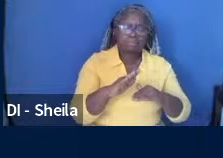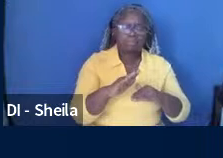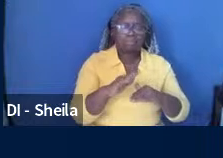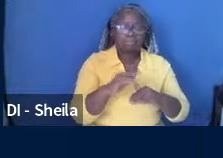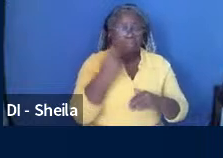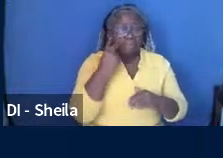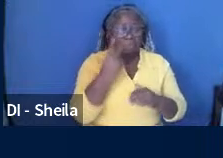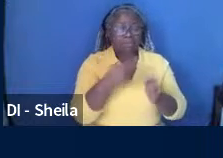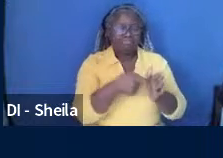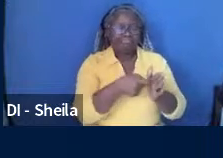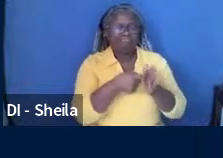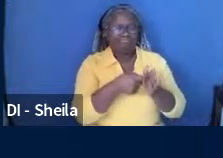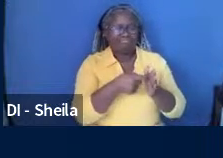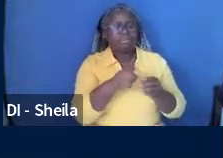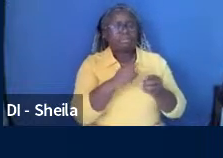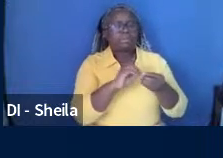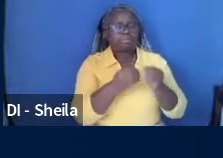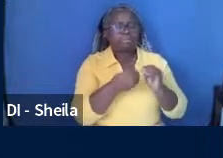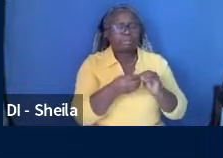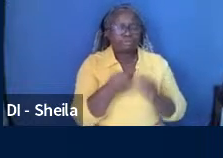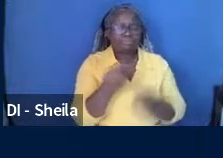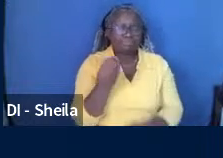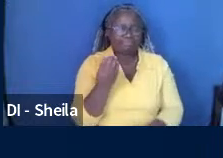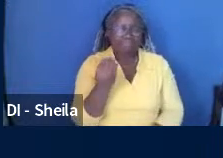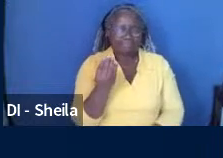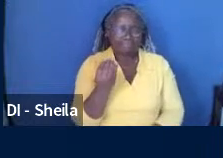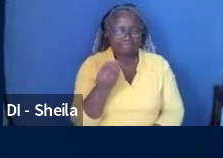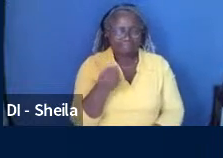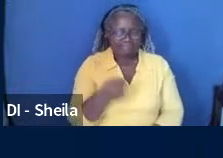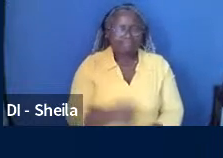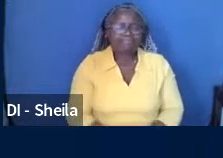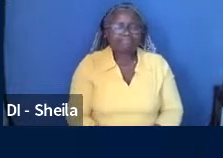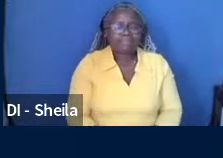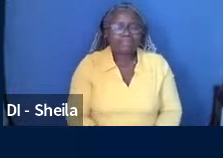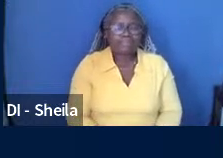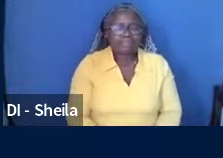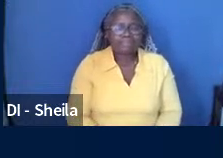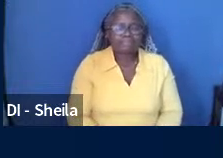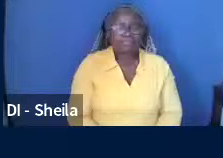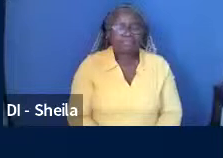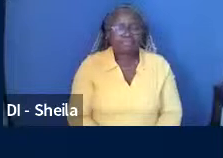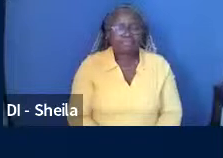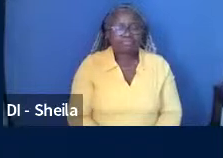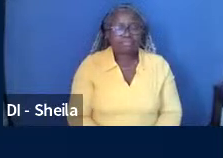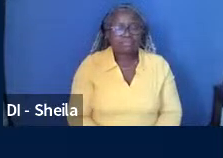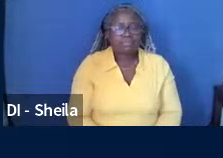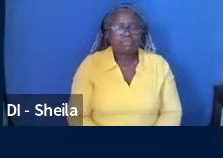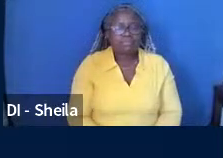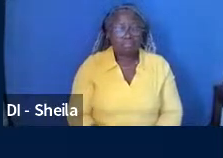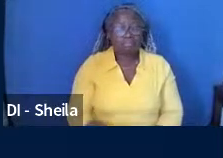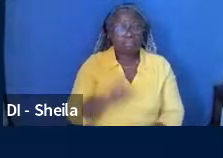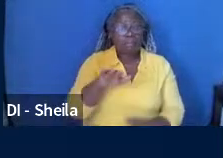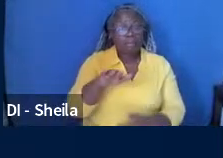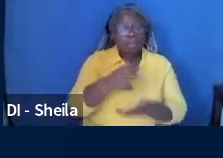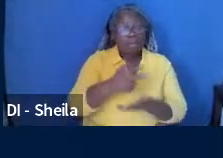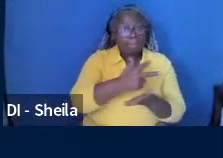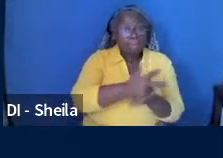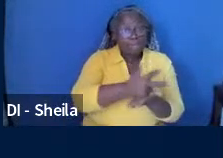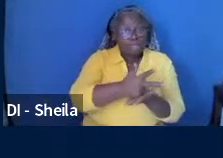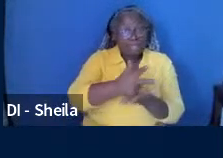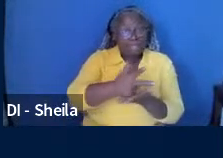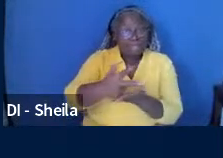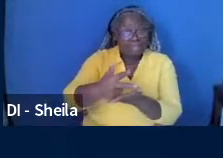So slide 14 addresses some of the covered spaces and elements such as parking. Increased scoping requirement for